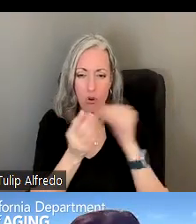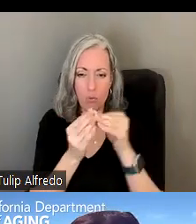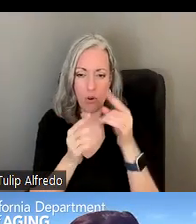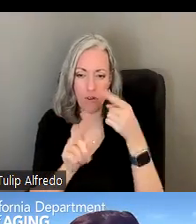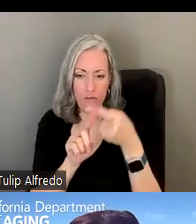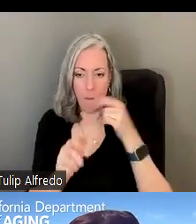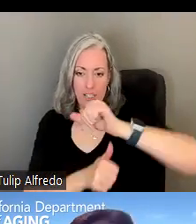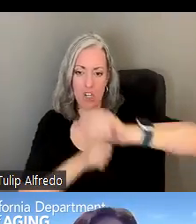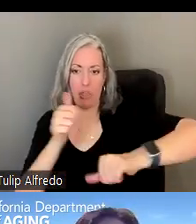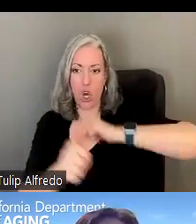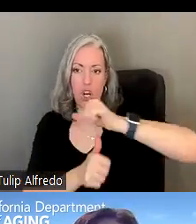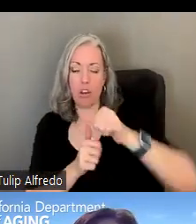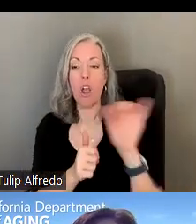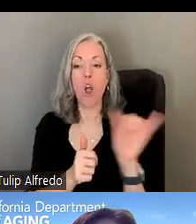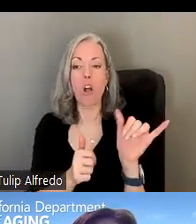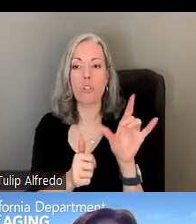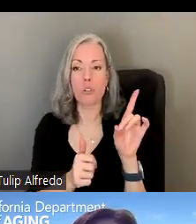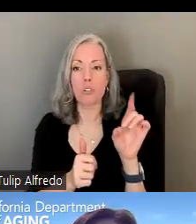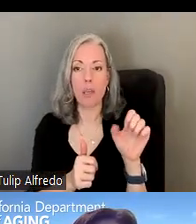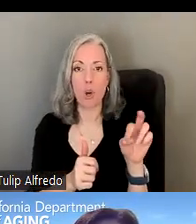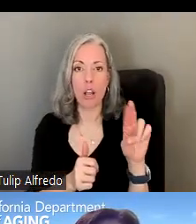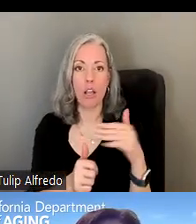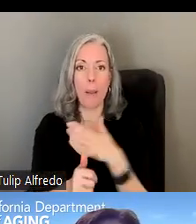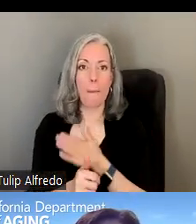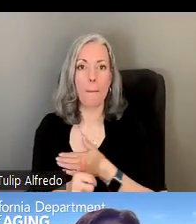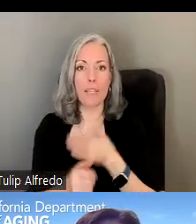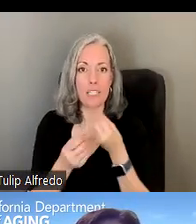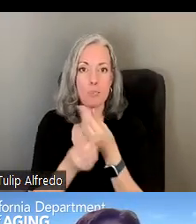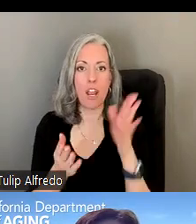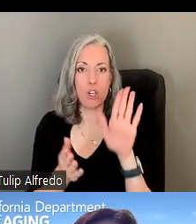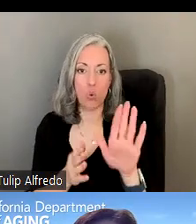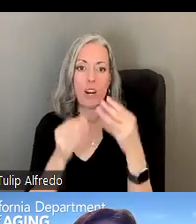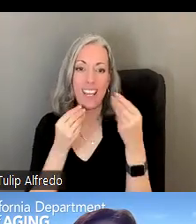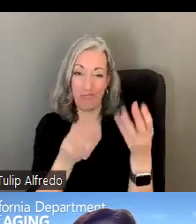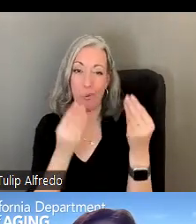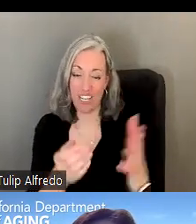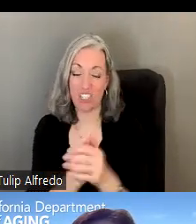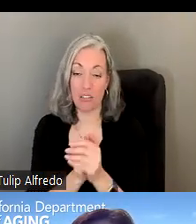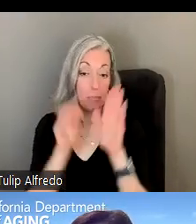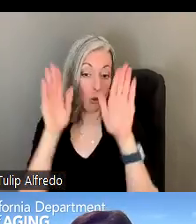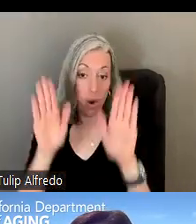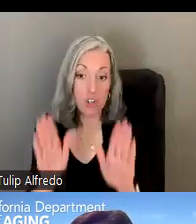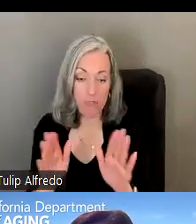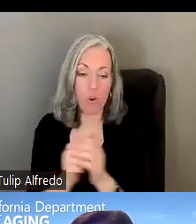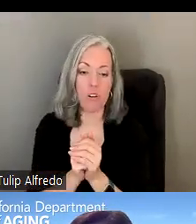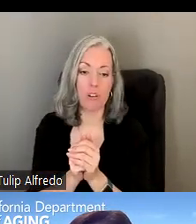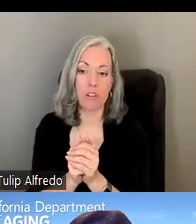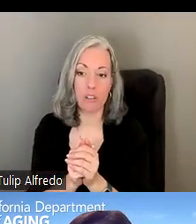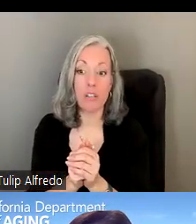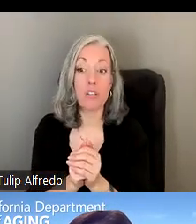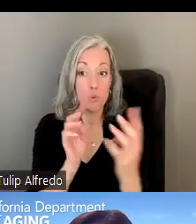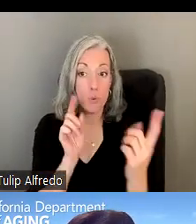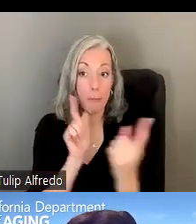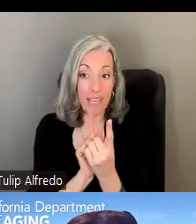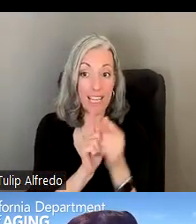other. Also, Deborah, please provide your information. It would be great to do a meet and greet